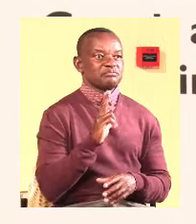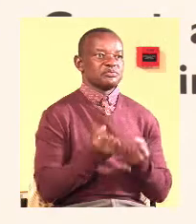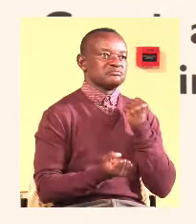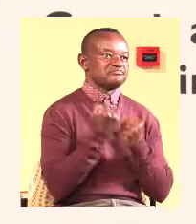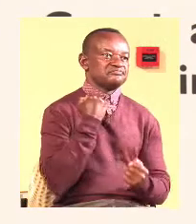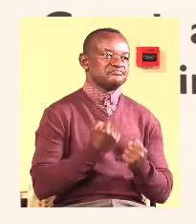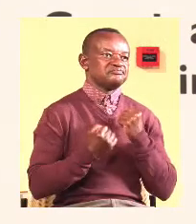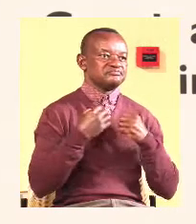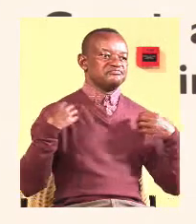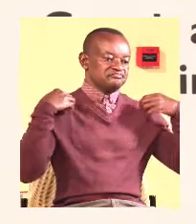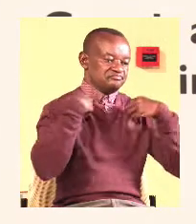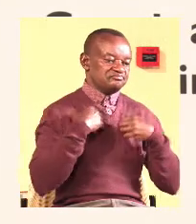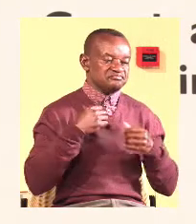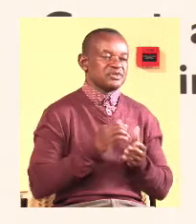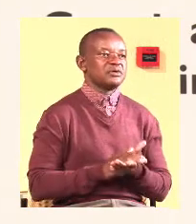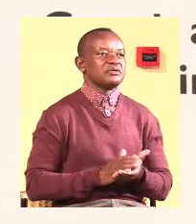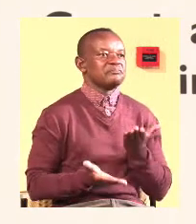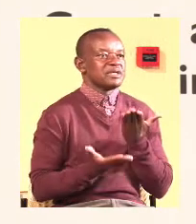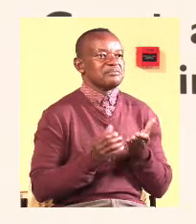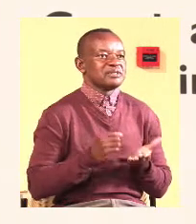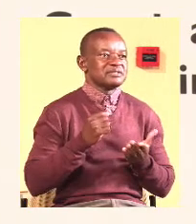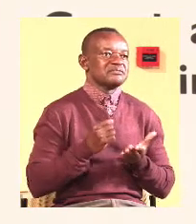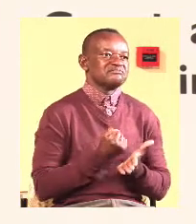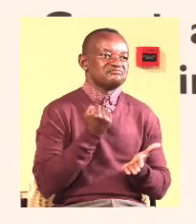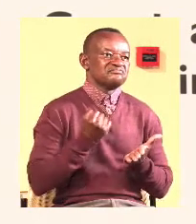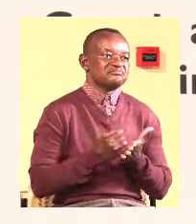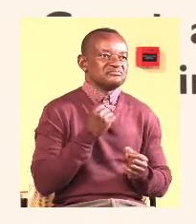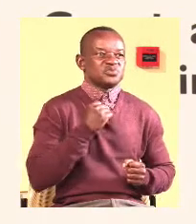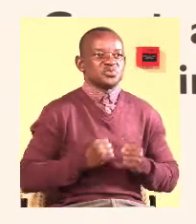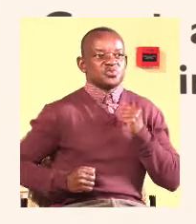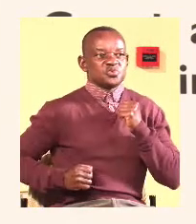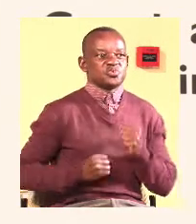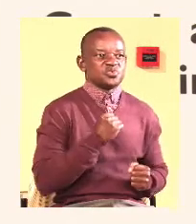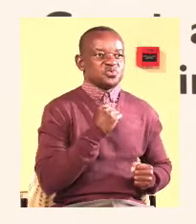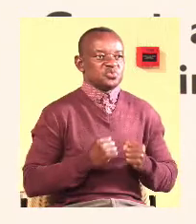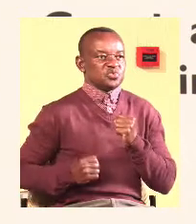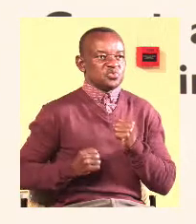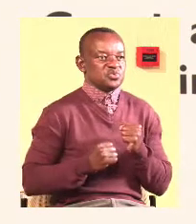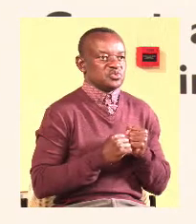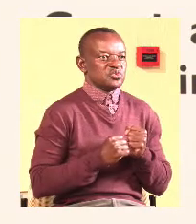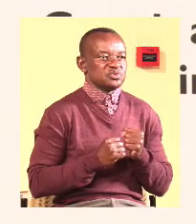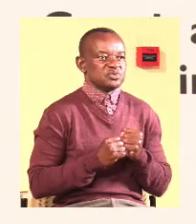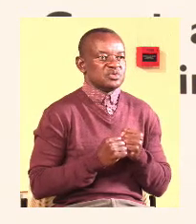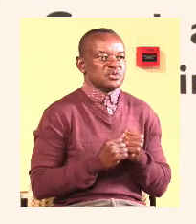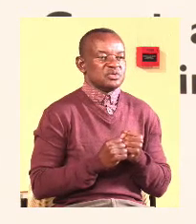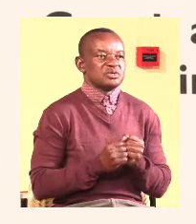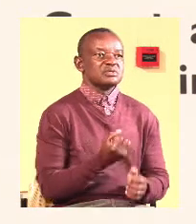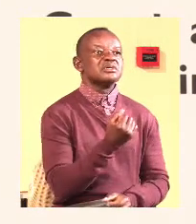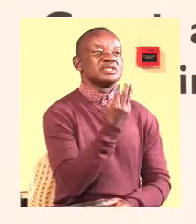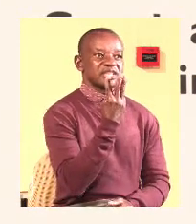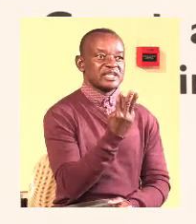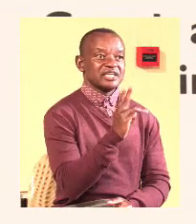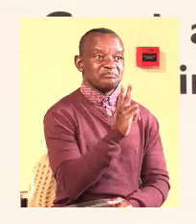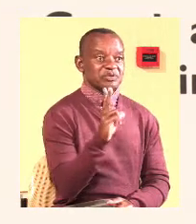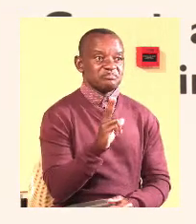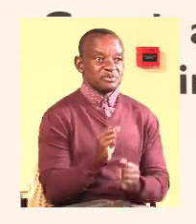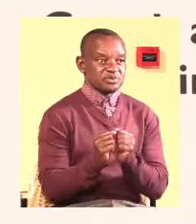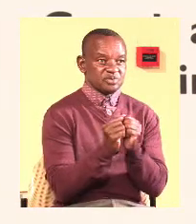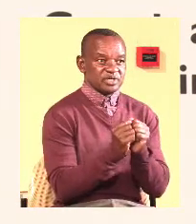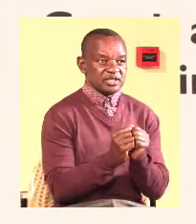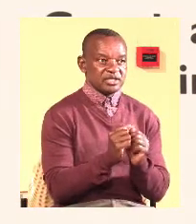admit and acknowledge that groupings, when it comes to physical exercise, has really become a challenge. And I just want